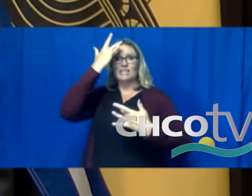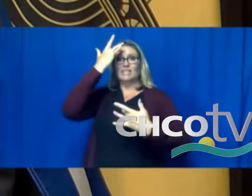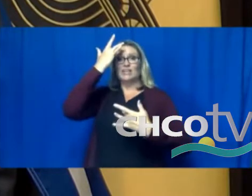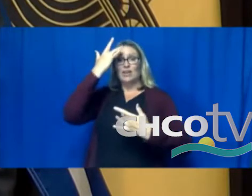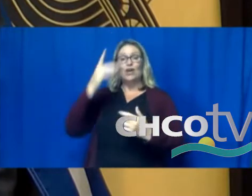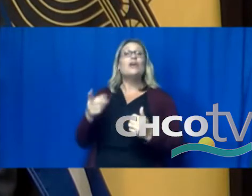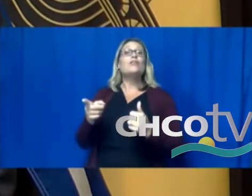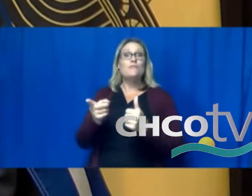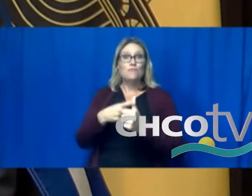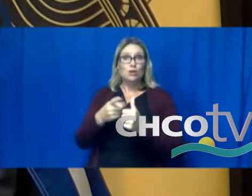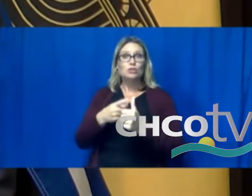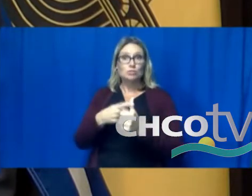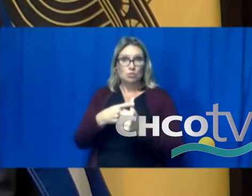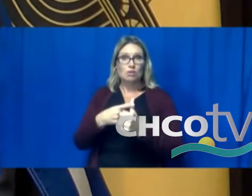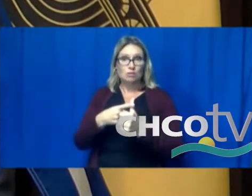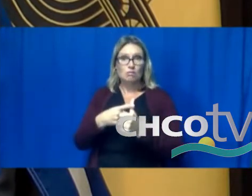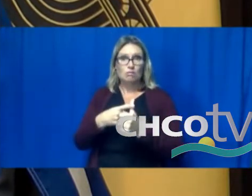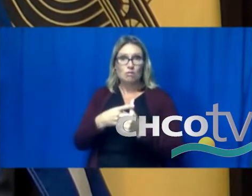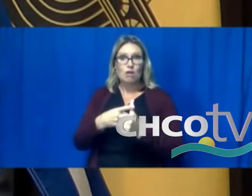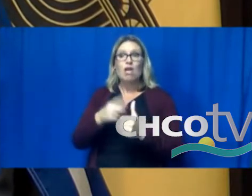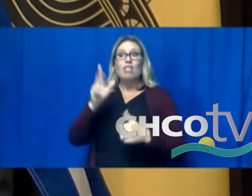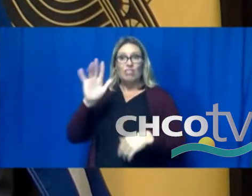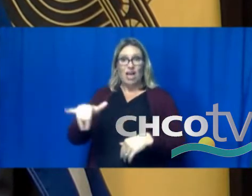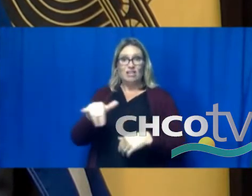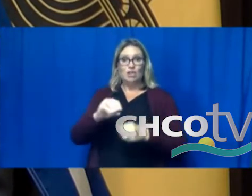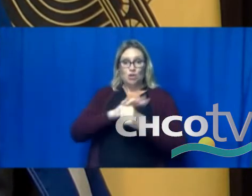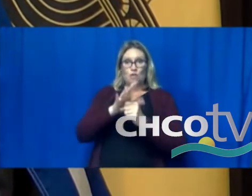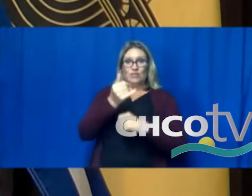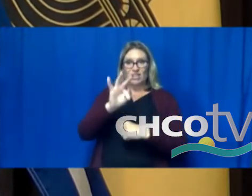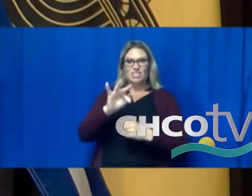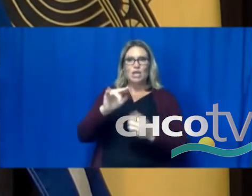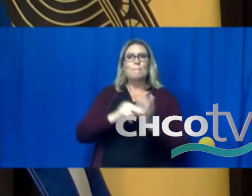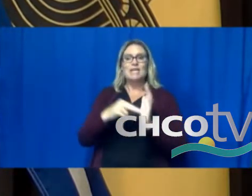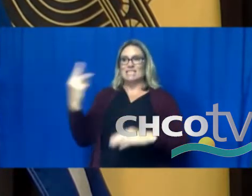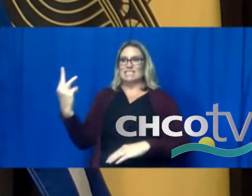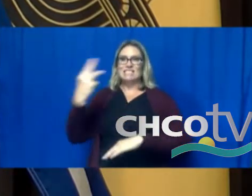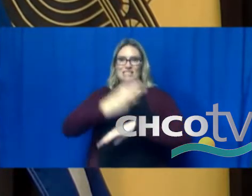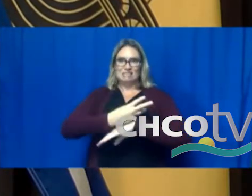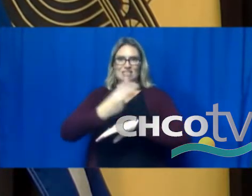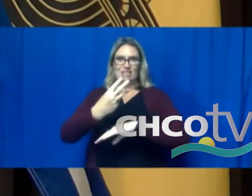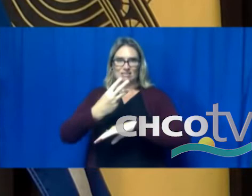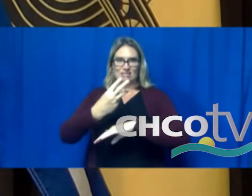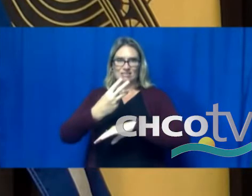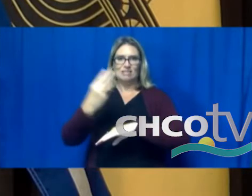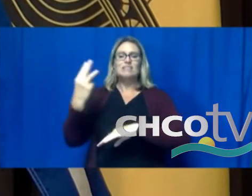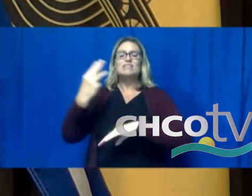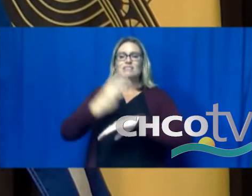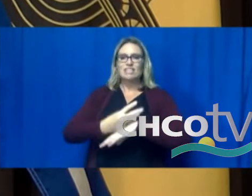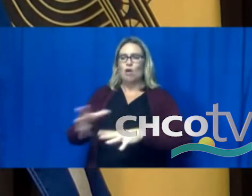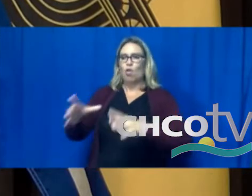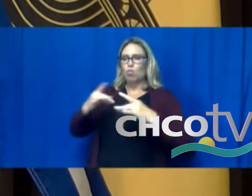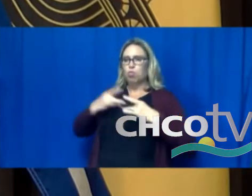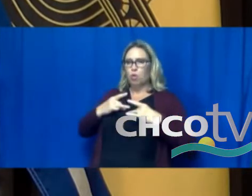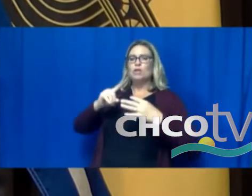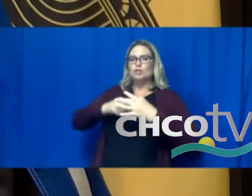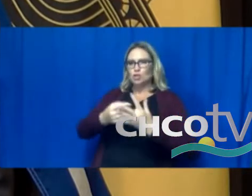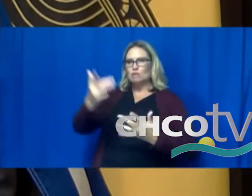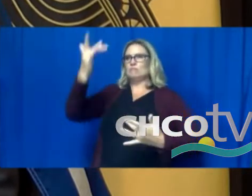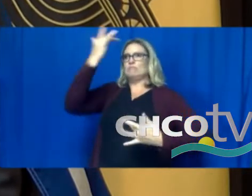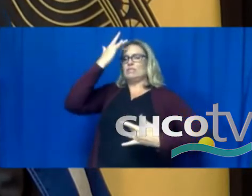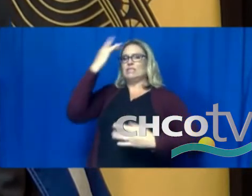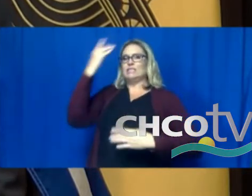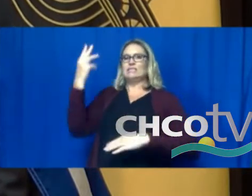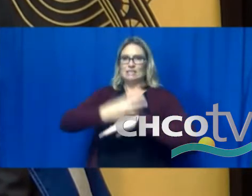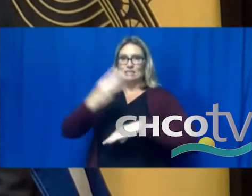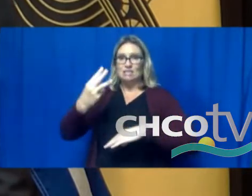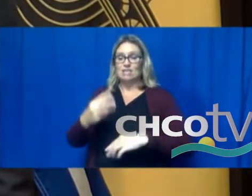of the coronavirus had an incubation period of 6 days. The Delta variant has an incubation period of only